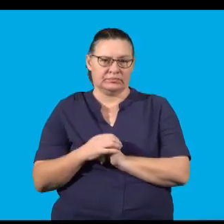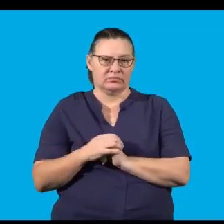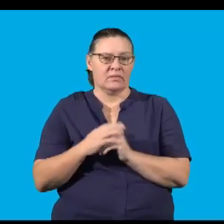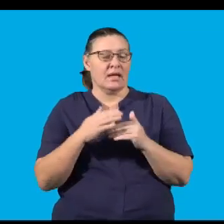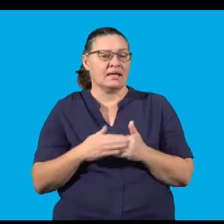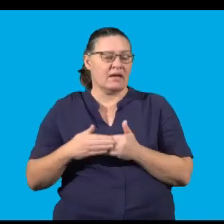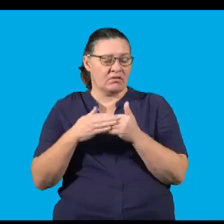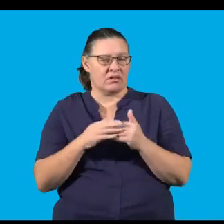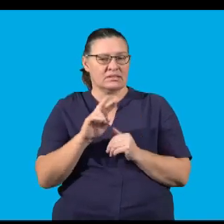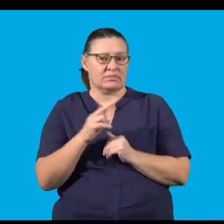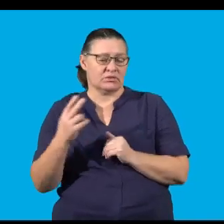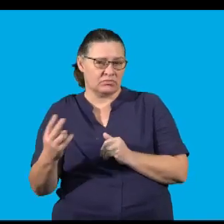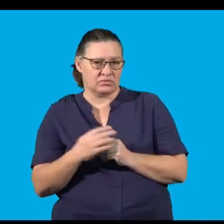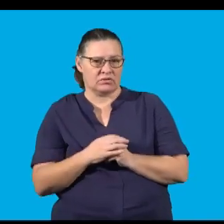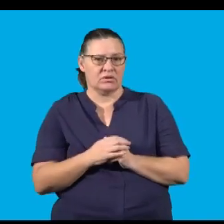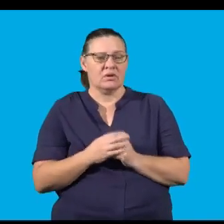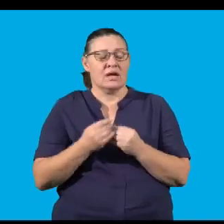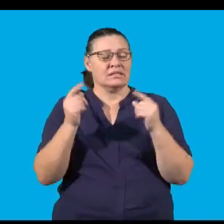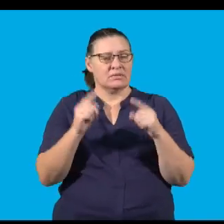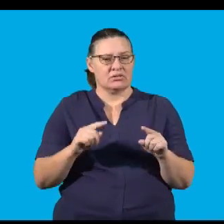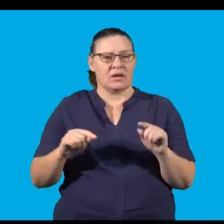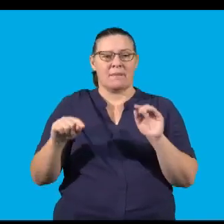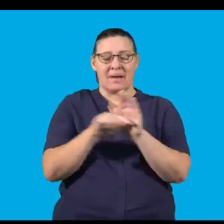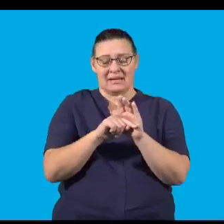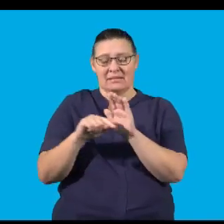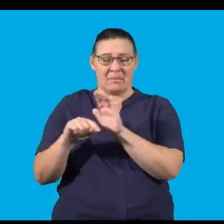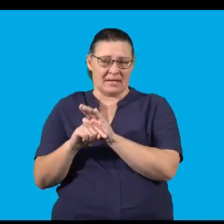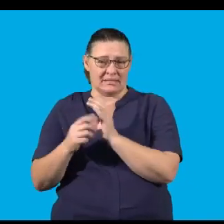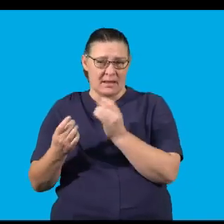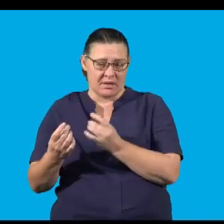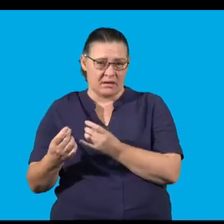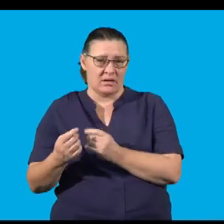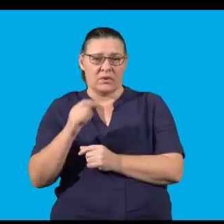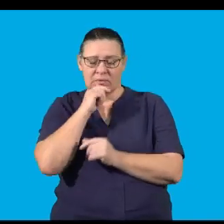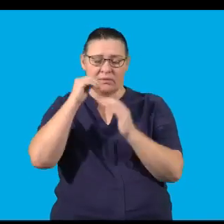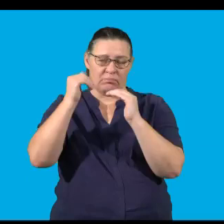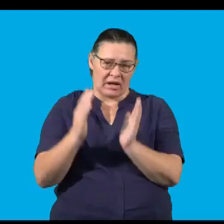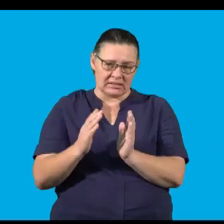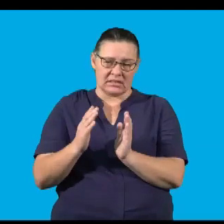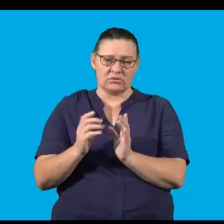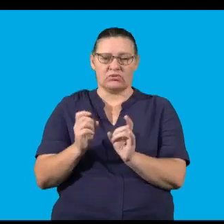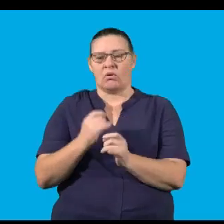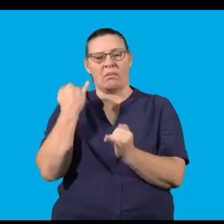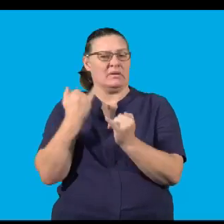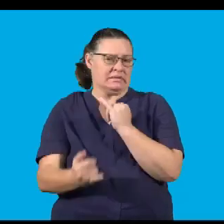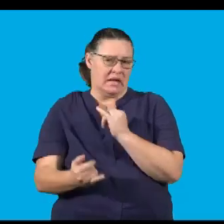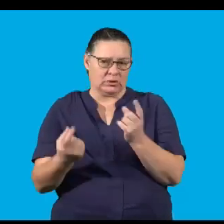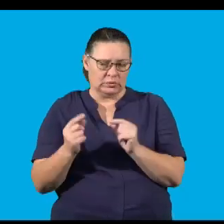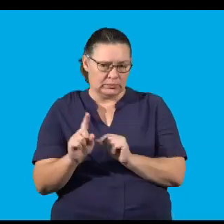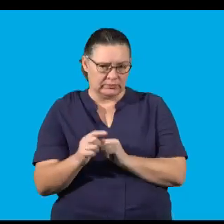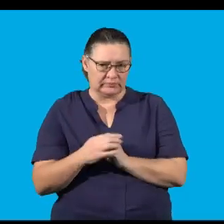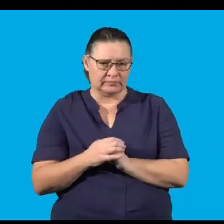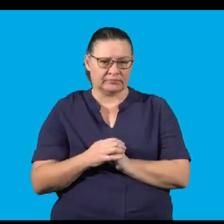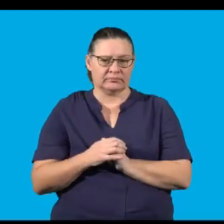be careful when you substitute, especially minusing negative numbers. Use brackets so that you don't make careless mistakes with